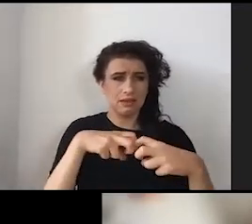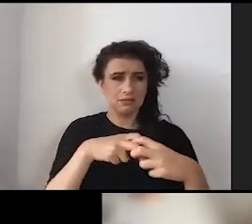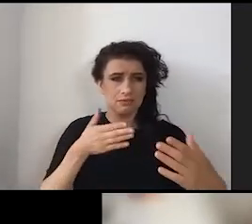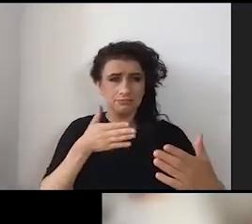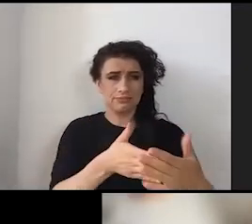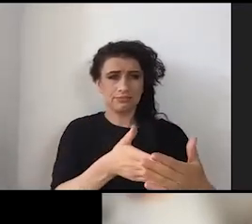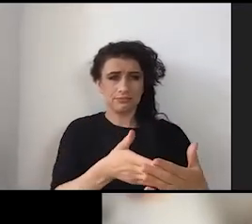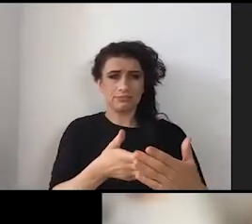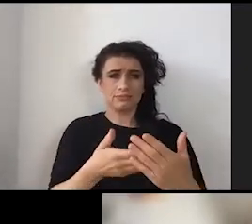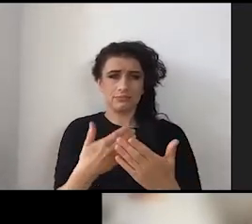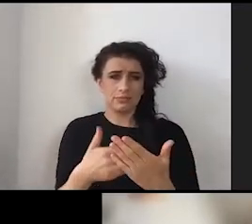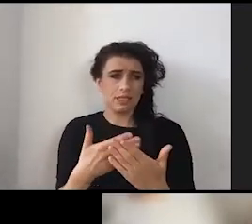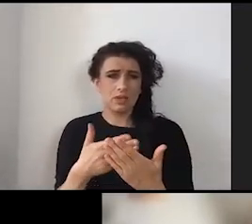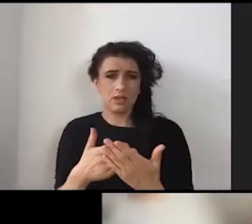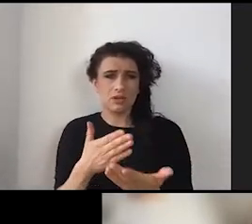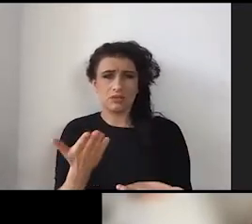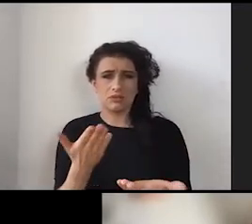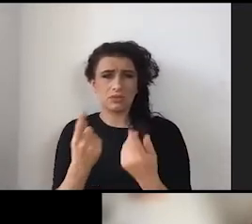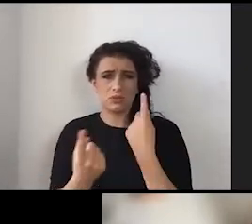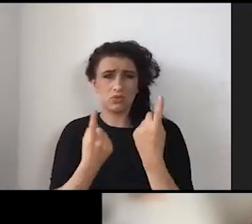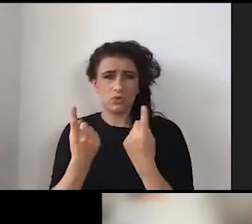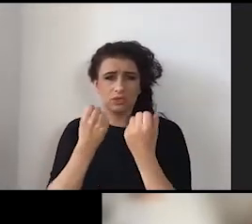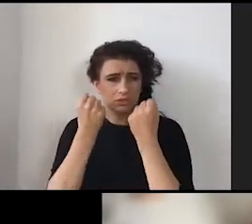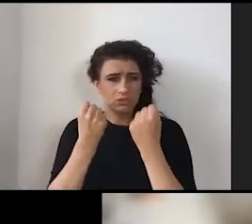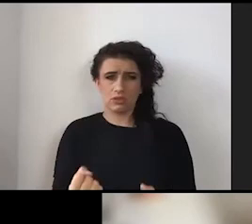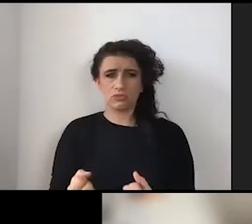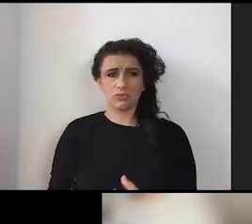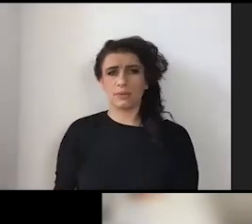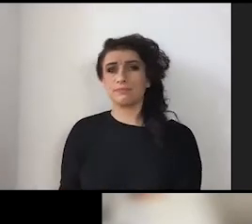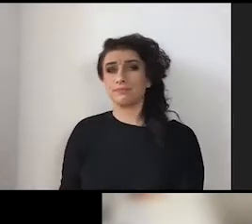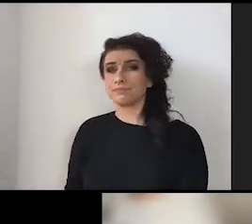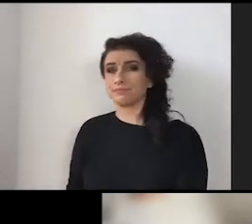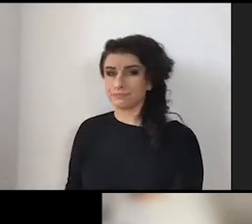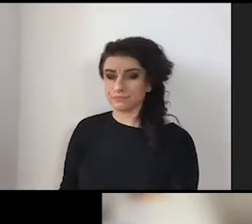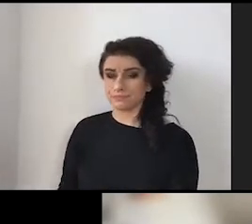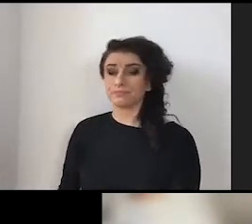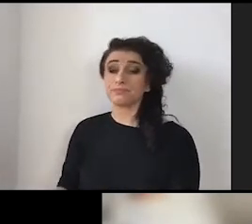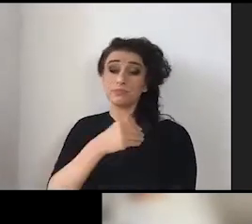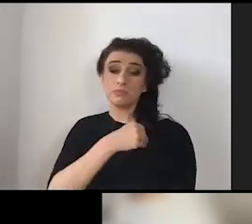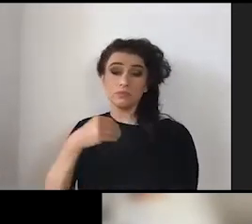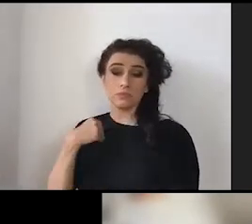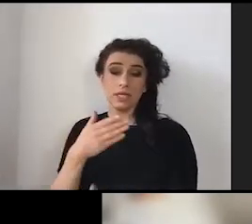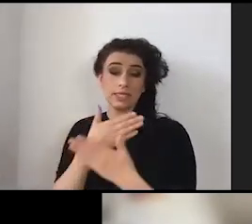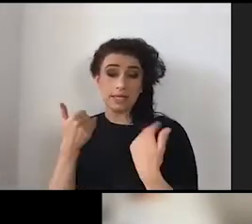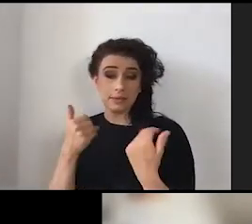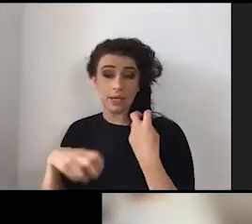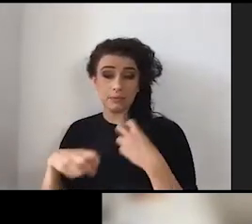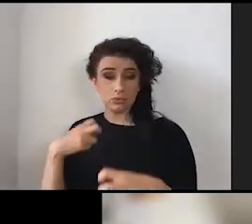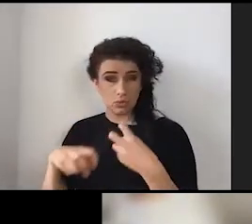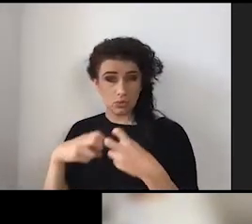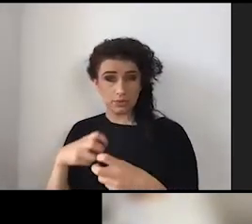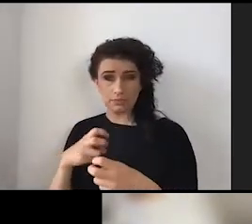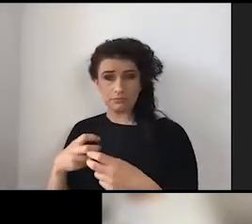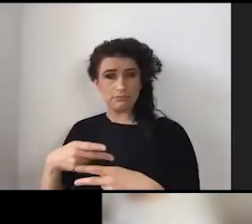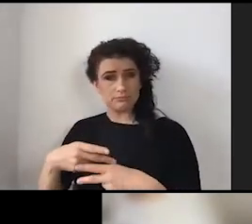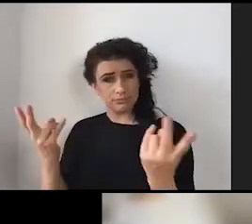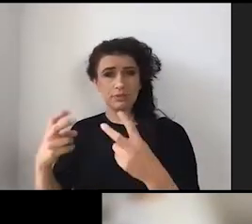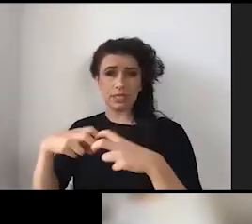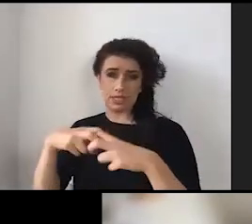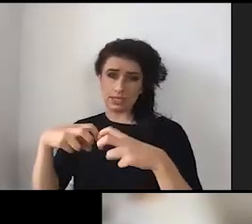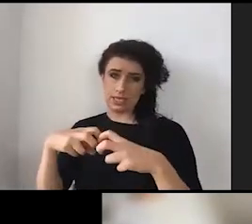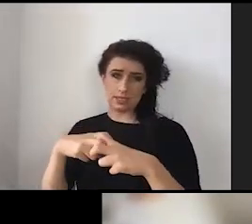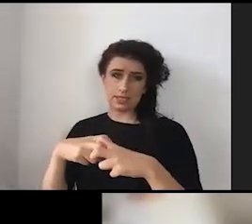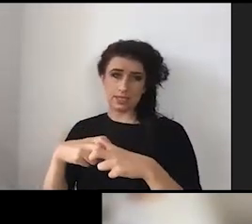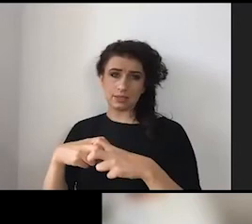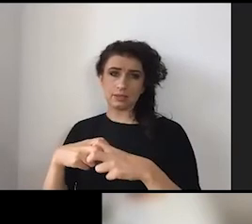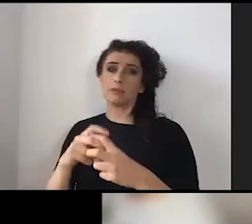in Poland we don't have such a problem with internet access, but it is not always so easy